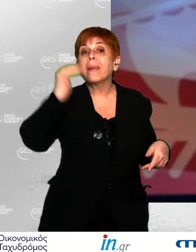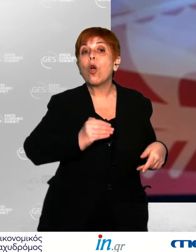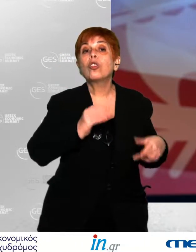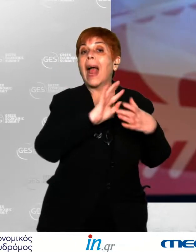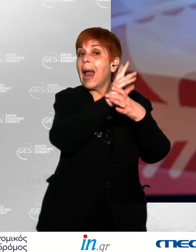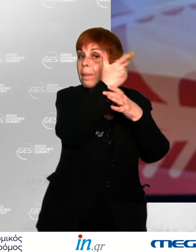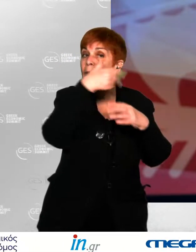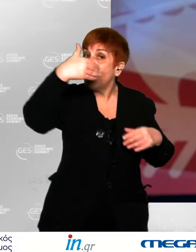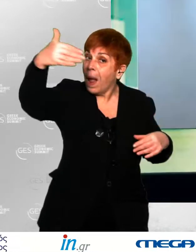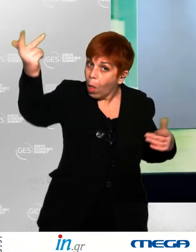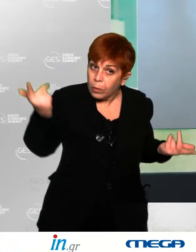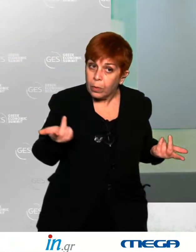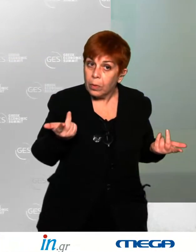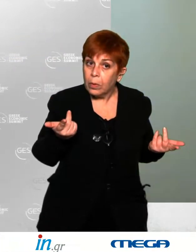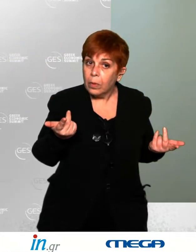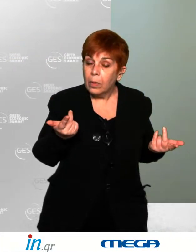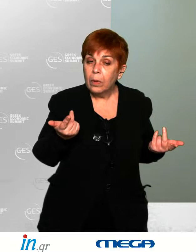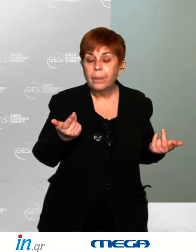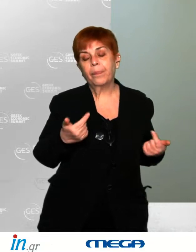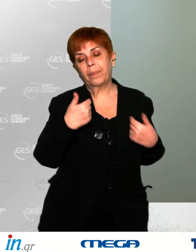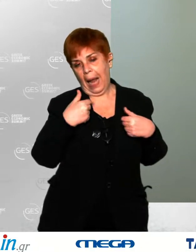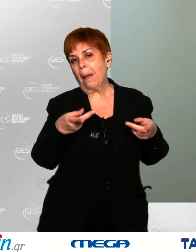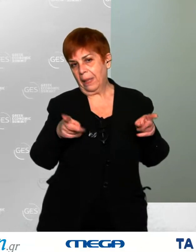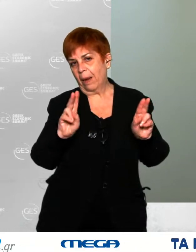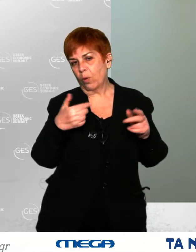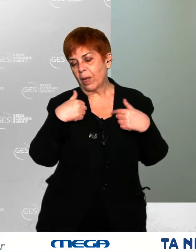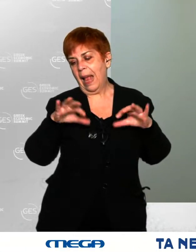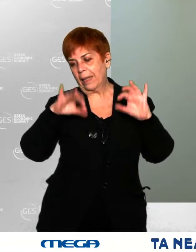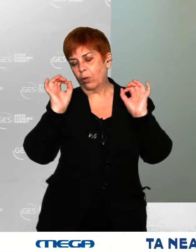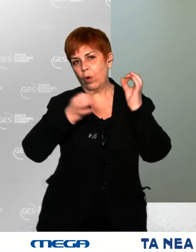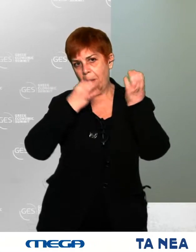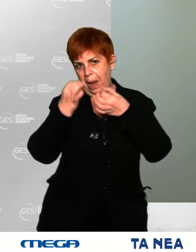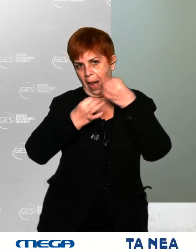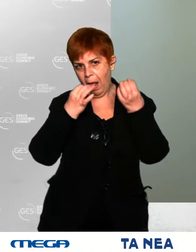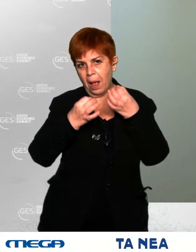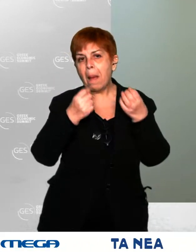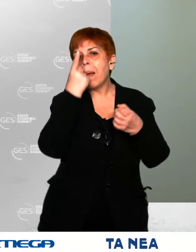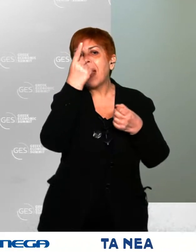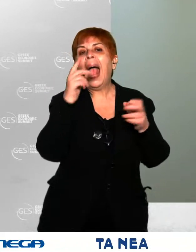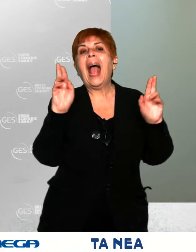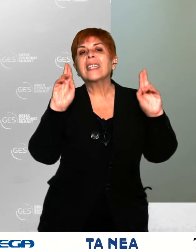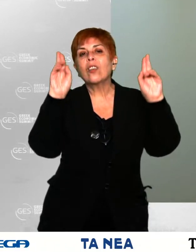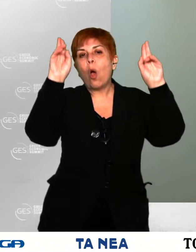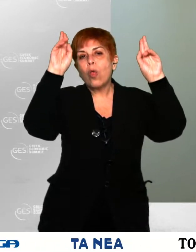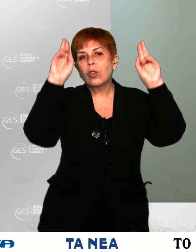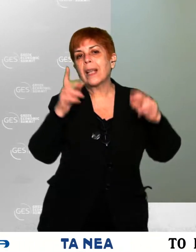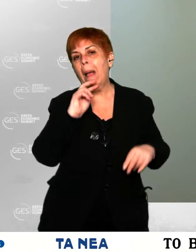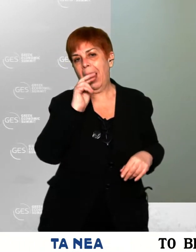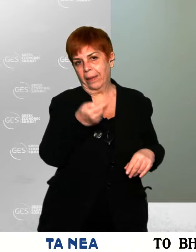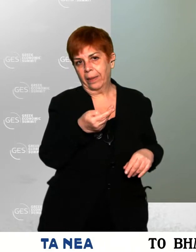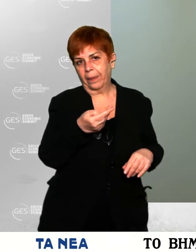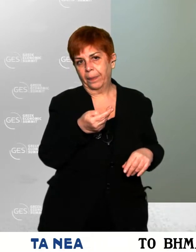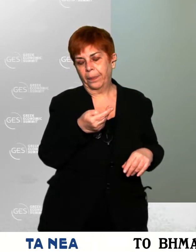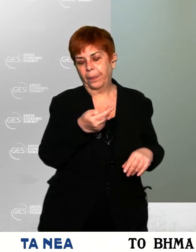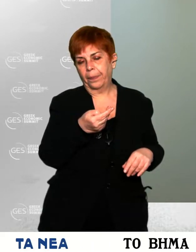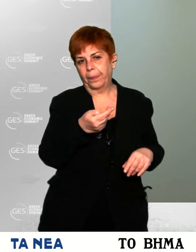Well, I mean, let me start with sort of a note of optimism to answer that question. And the note of optimism comes